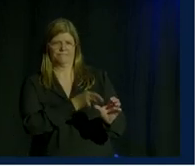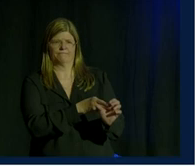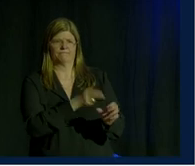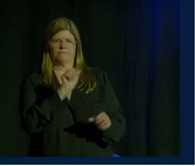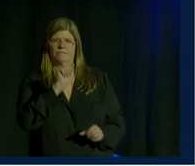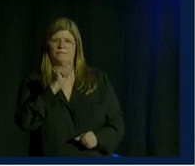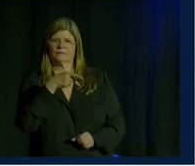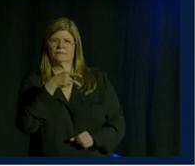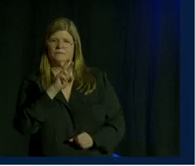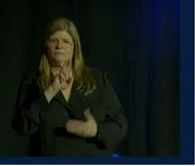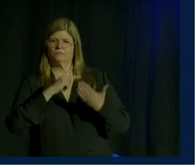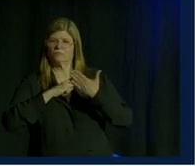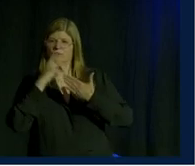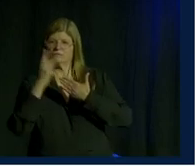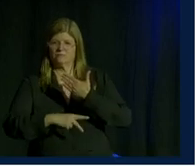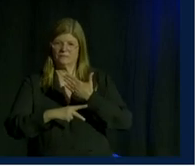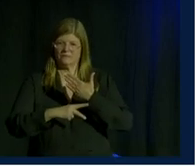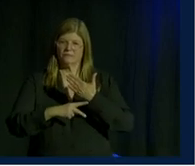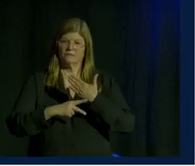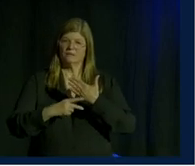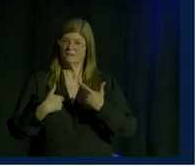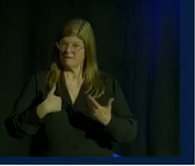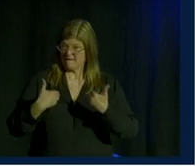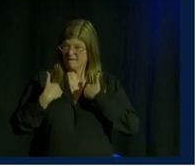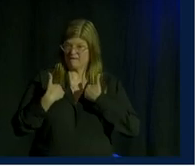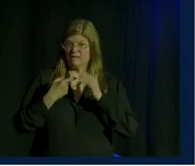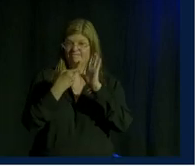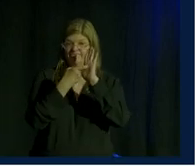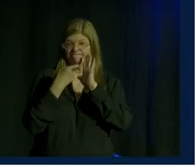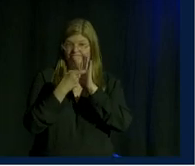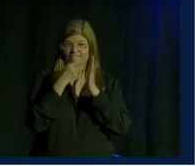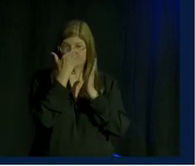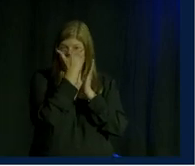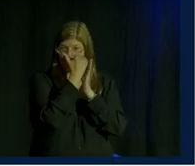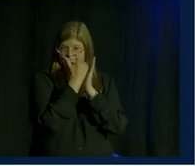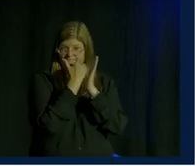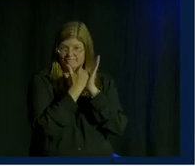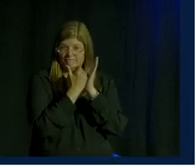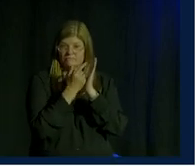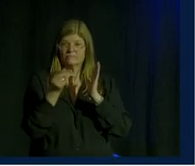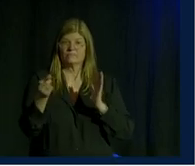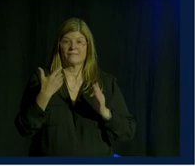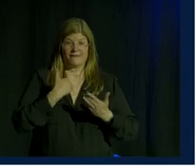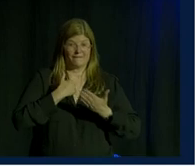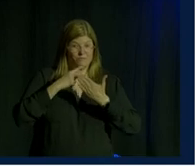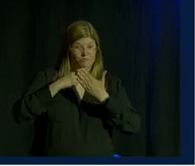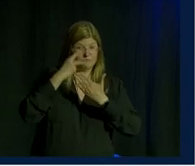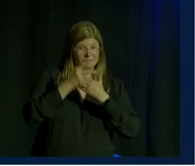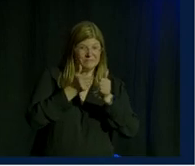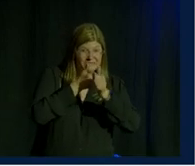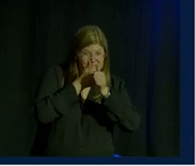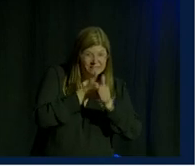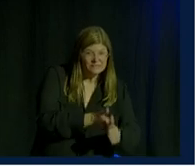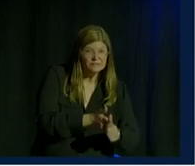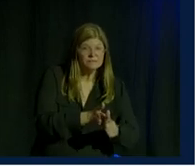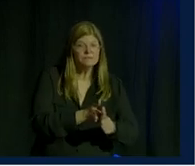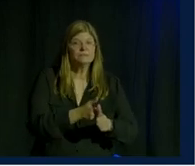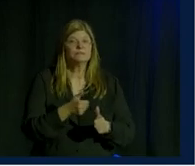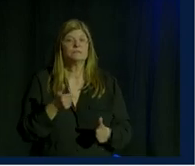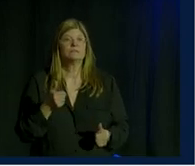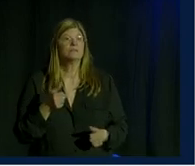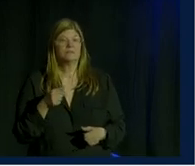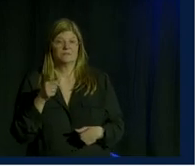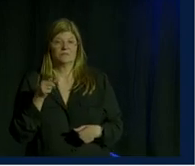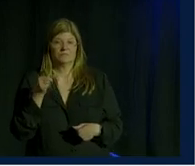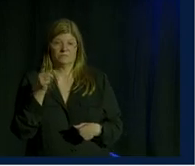are criteria to be met. We have a program guide where you will find requirements and fees associated in preparing you for an immediate